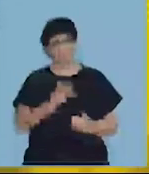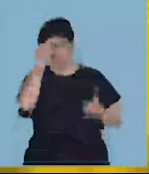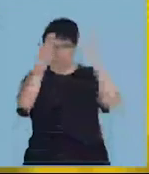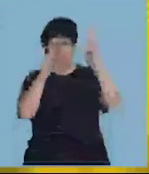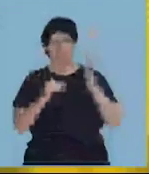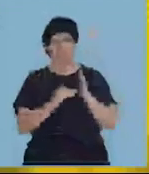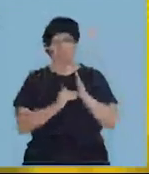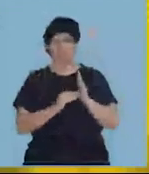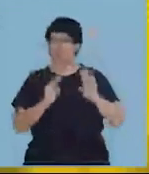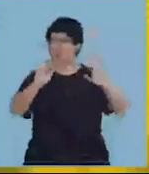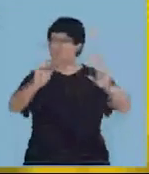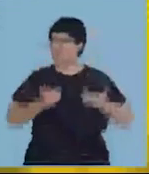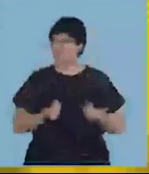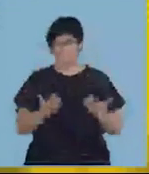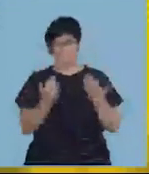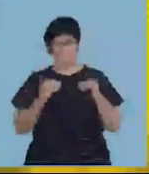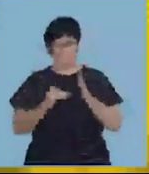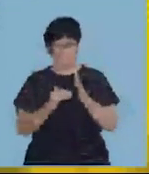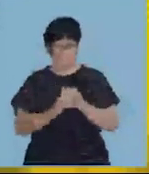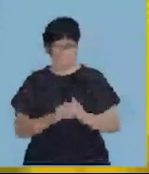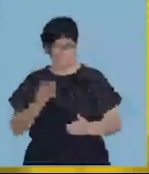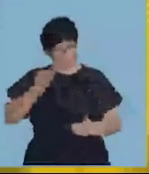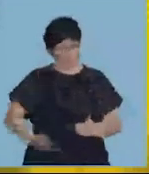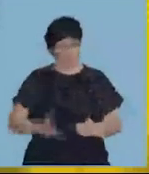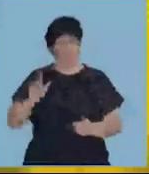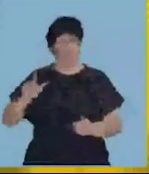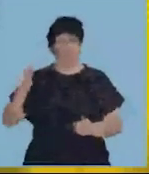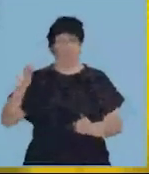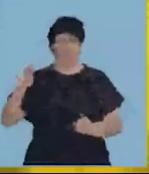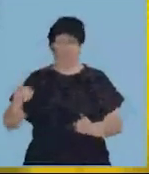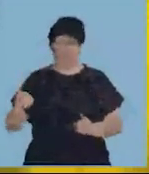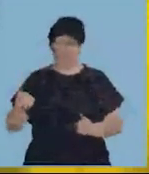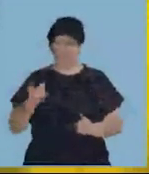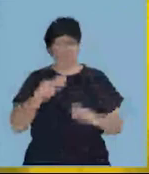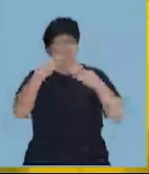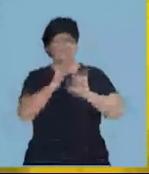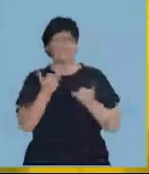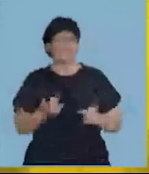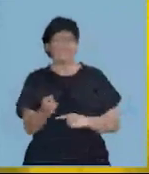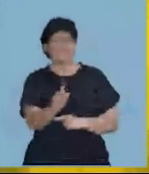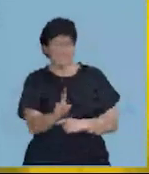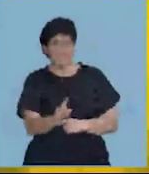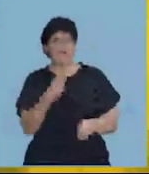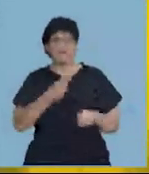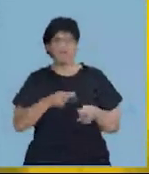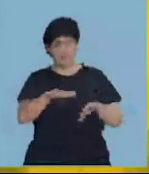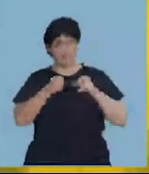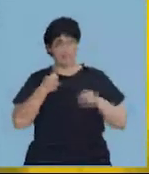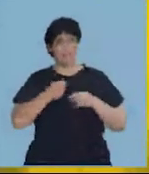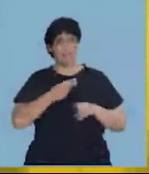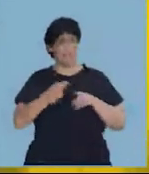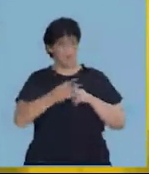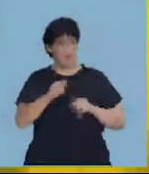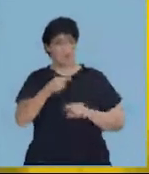Hello Matrix and welcome to Matrix. My name is Luni and today we're focusing on your final exam prep for physical